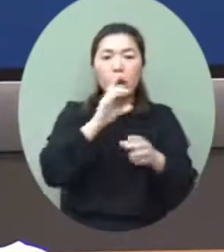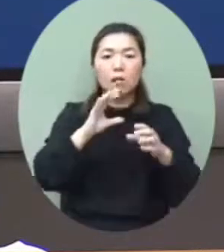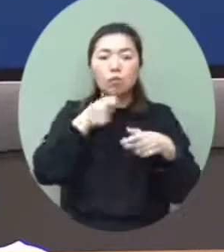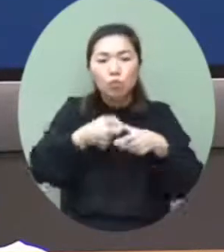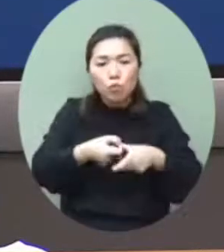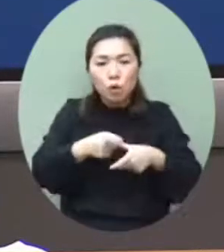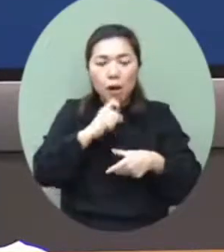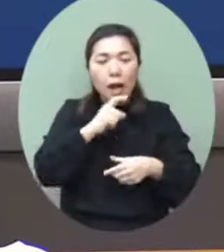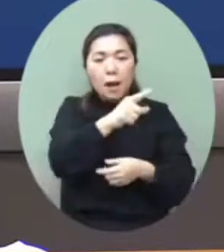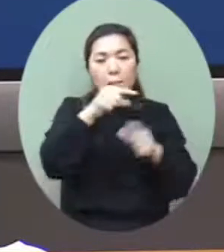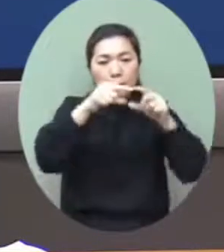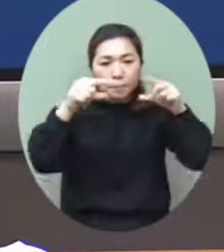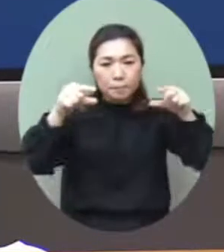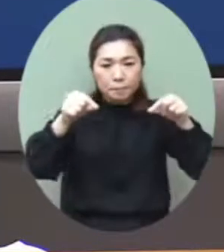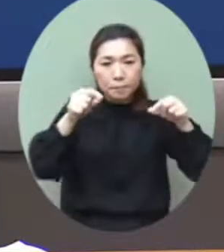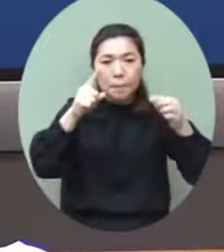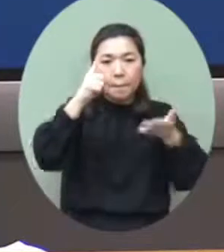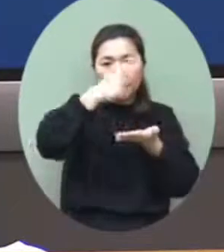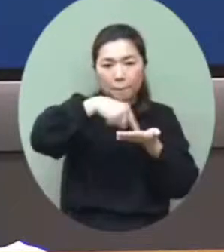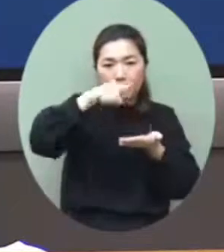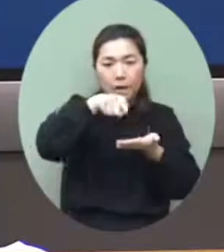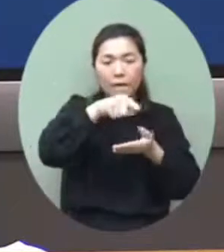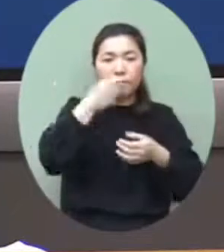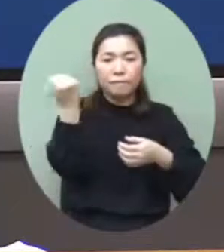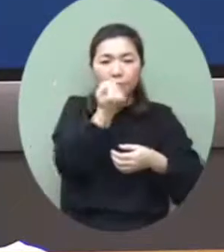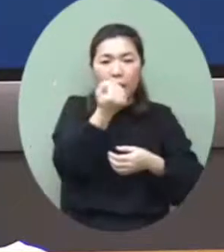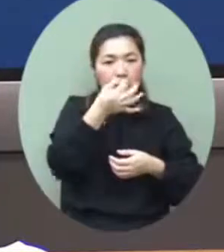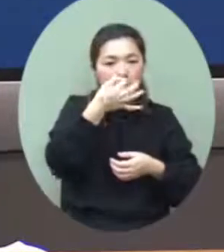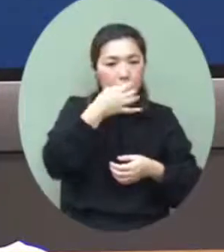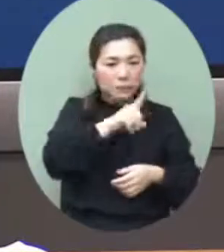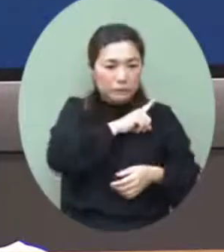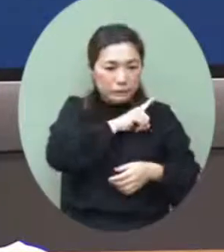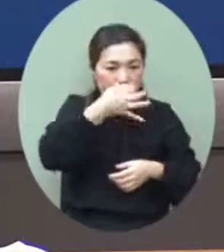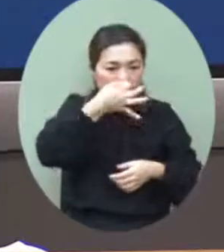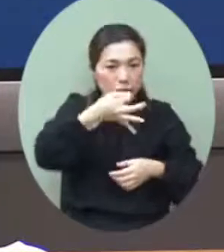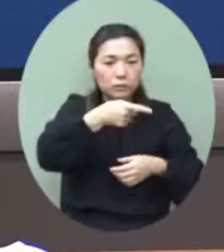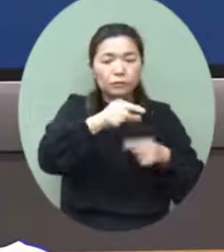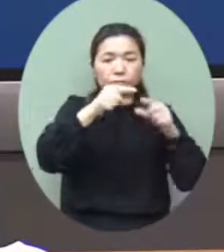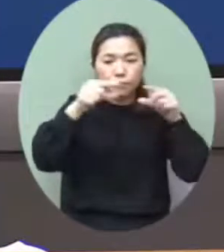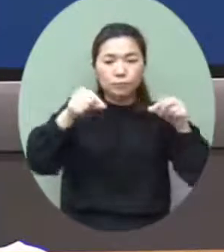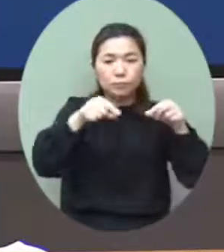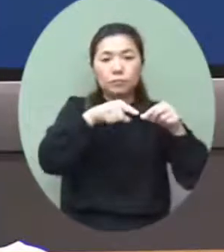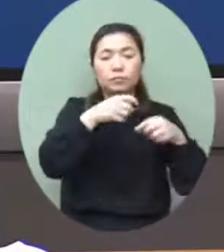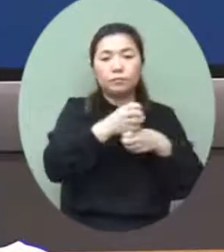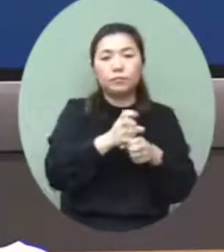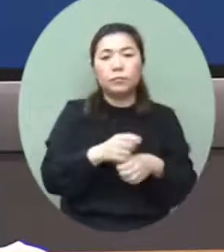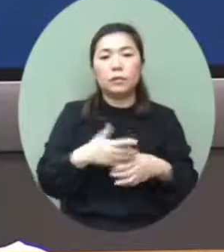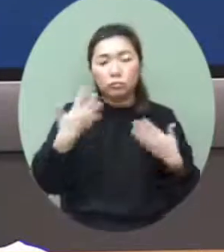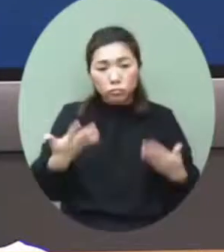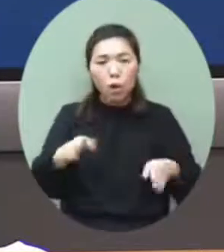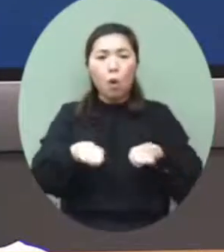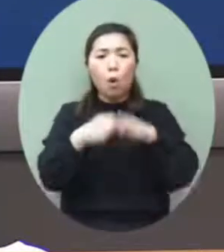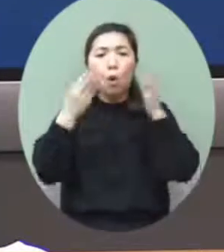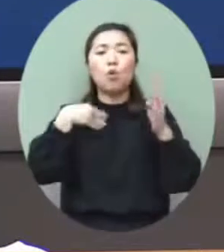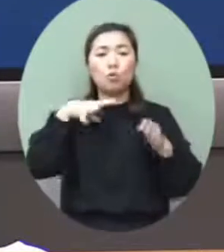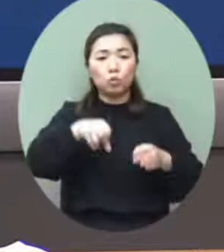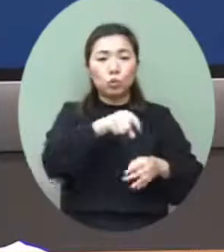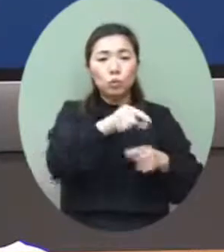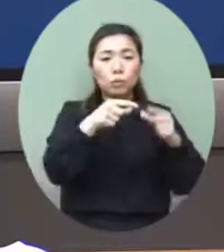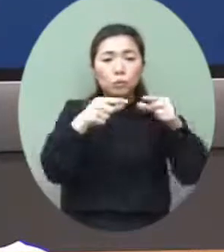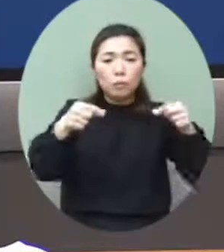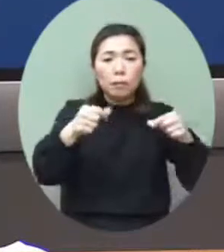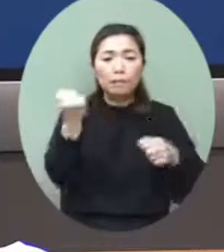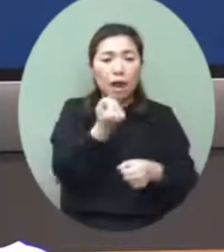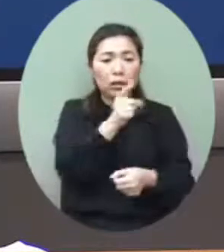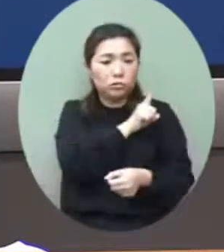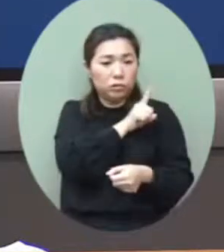advancement and the approving authorities have also approved RAT kits. So we